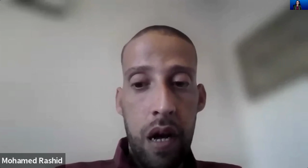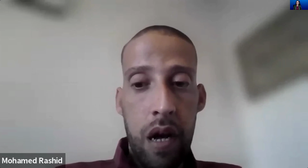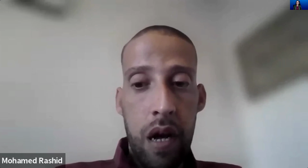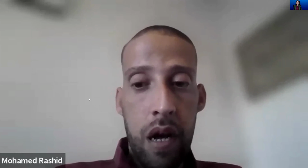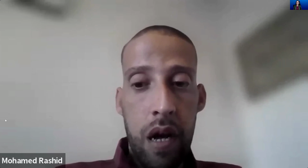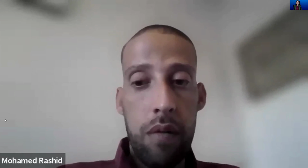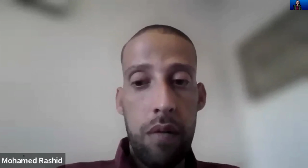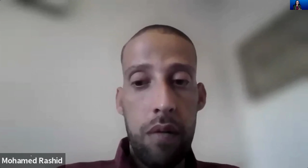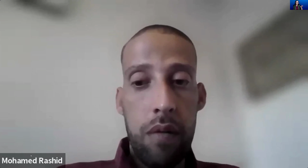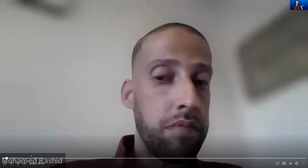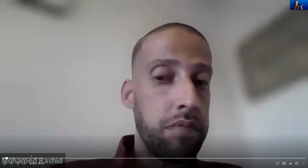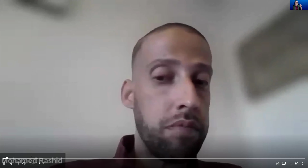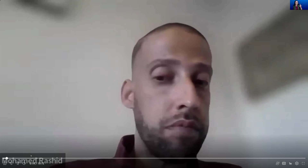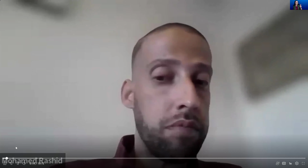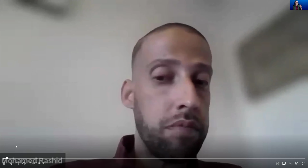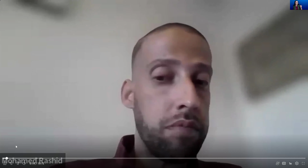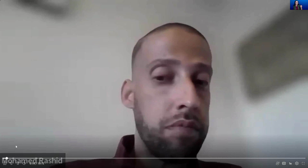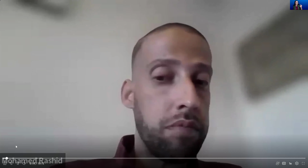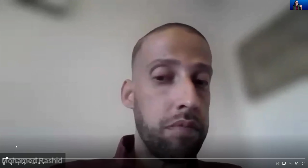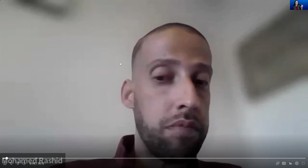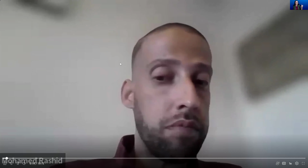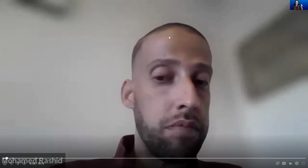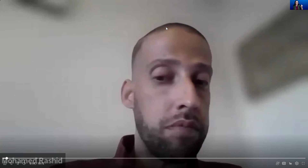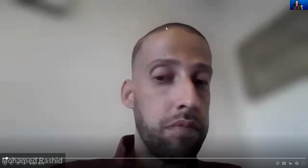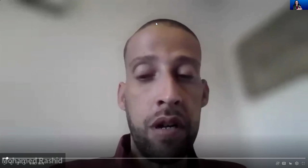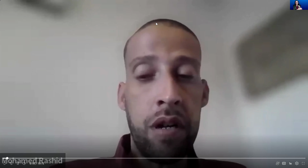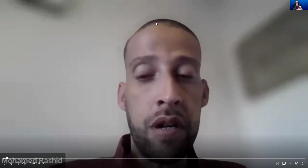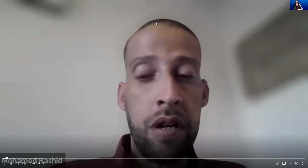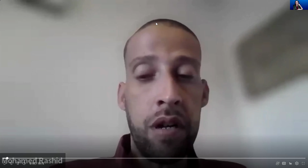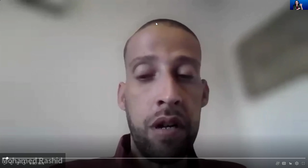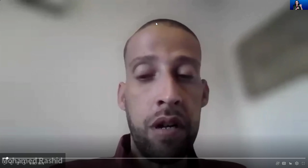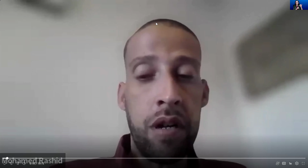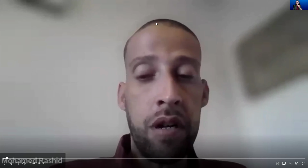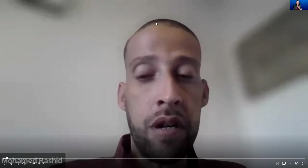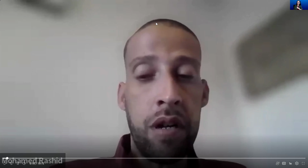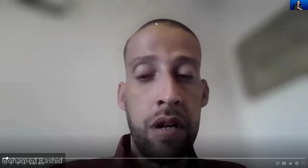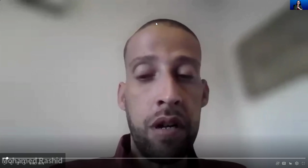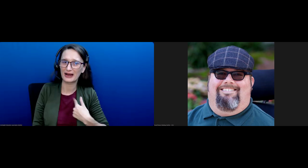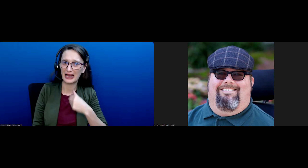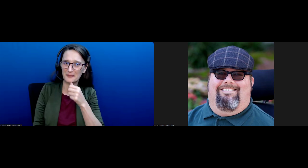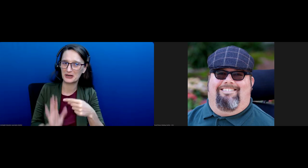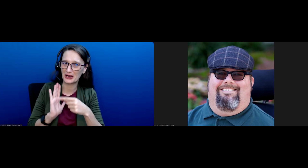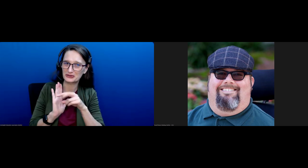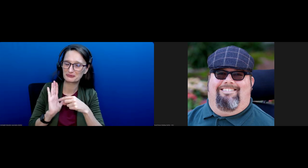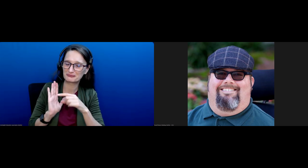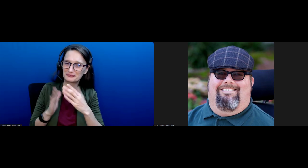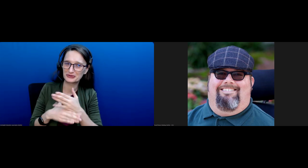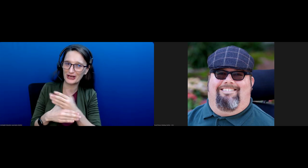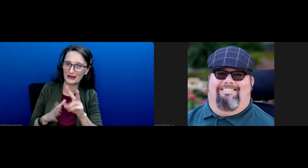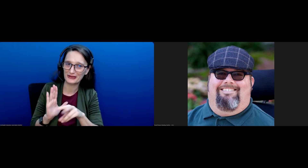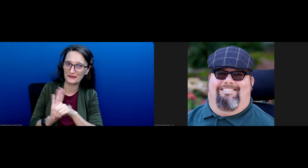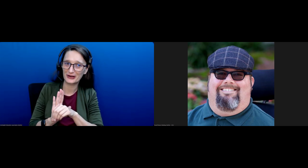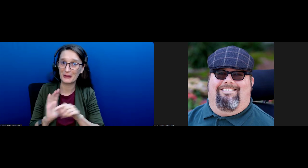Russell, you may want to share the sound if you can on your end. I'm sorry, I'm not the one sharing the video. Oh, my apologies,